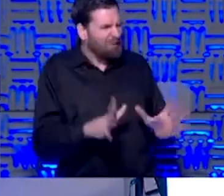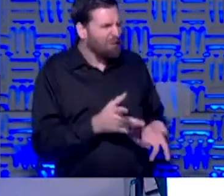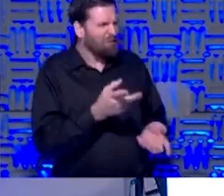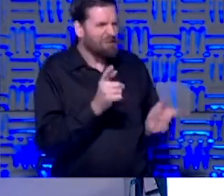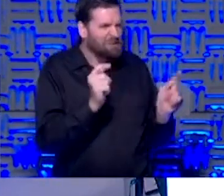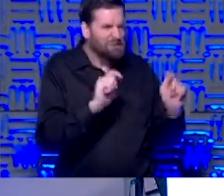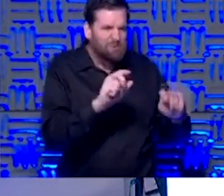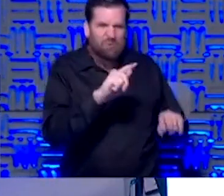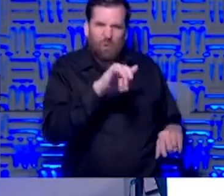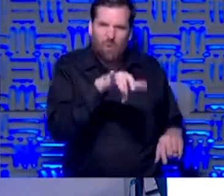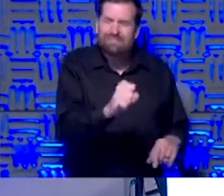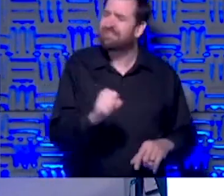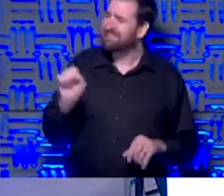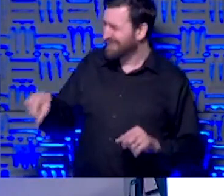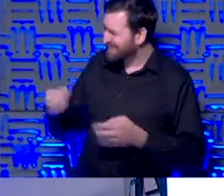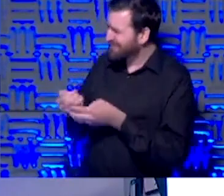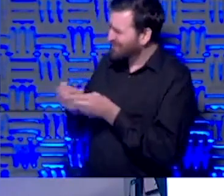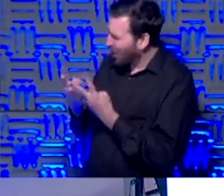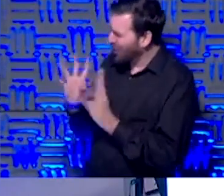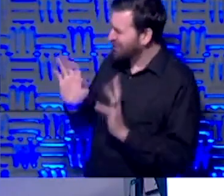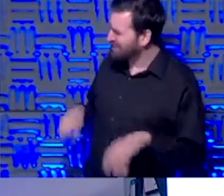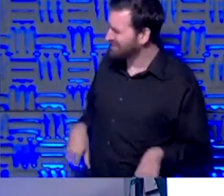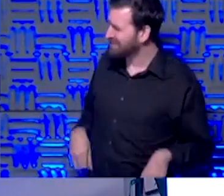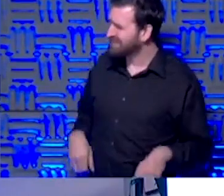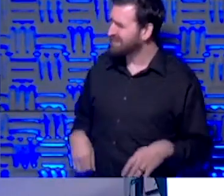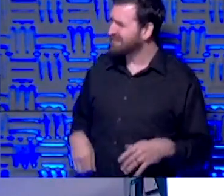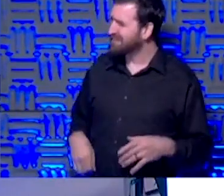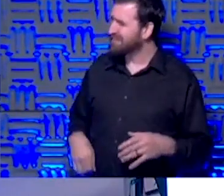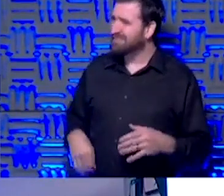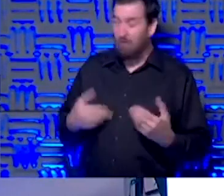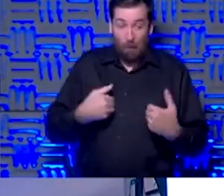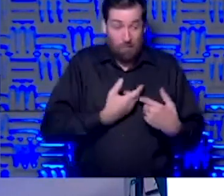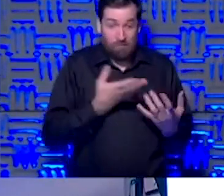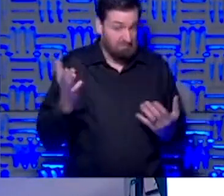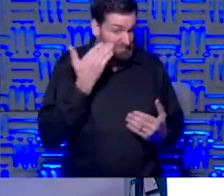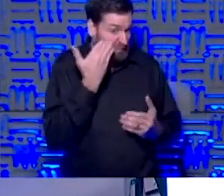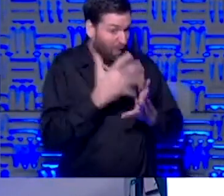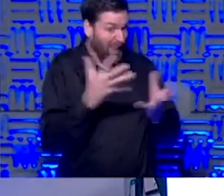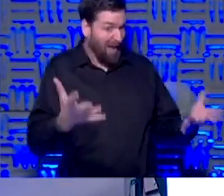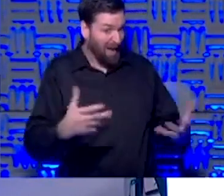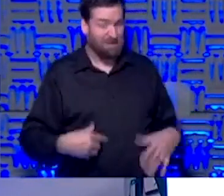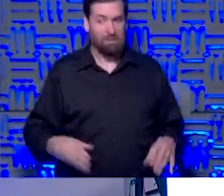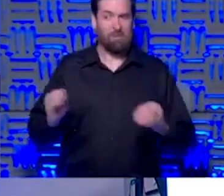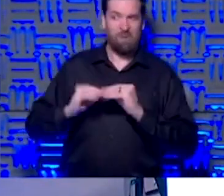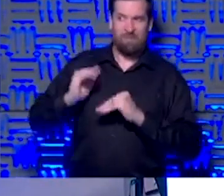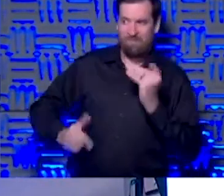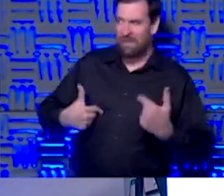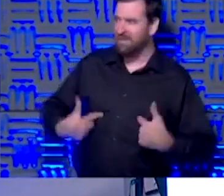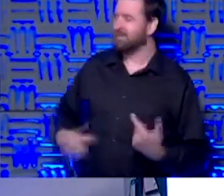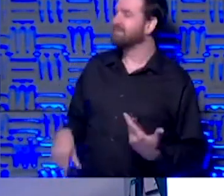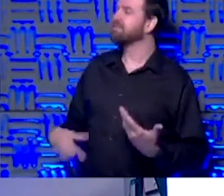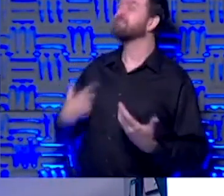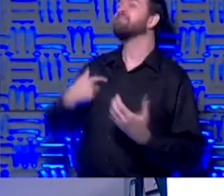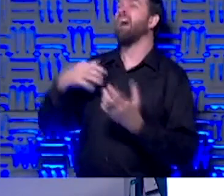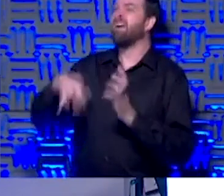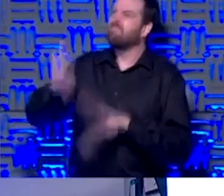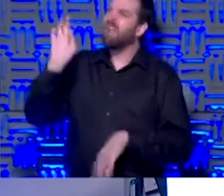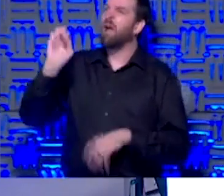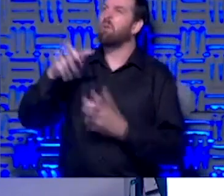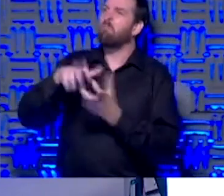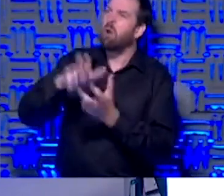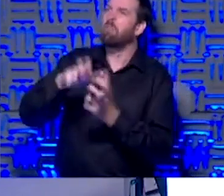No, there's cards. Okay. I You said know a lot Pokemon about cards. it. Oh my God. So A lot we more than moved I not do. so long ago. So I found Pokemon